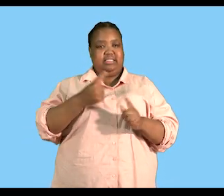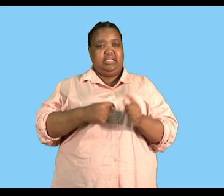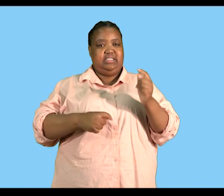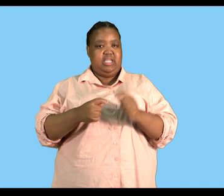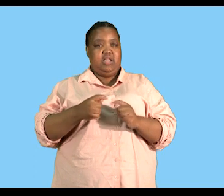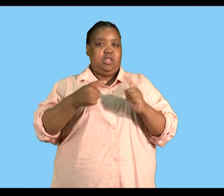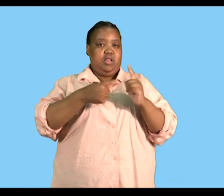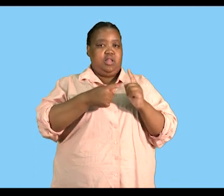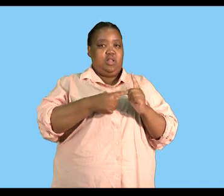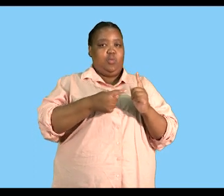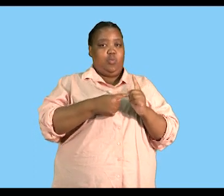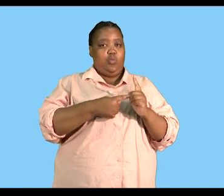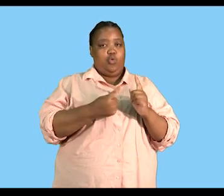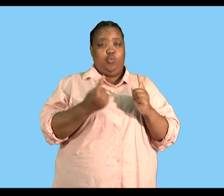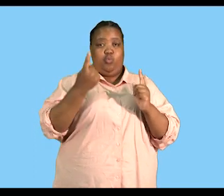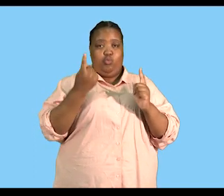for 7